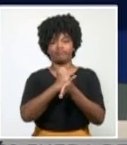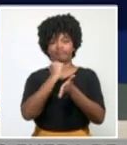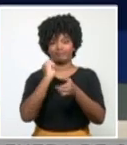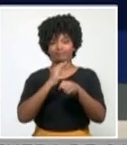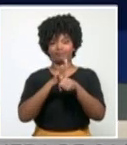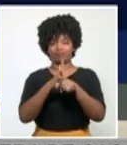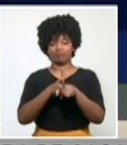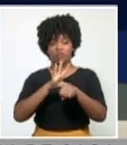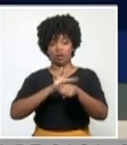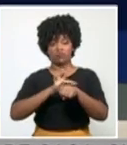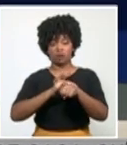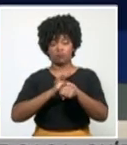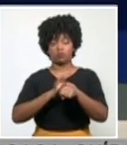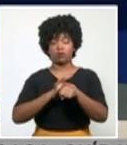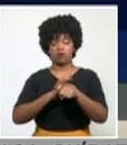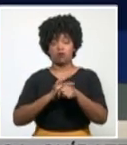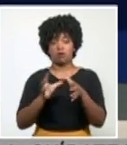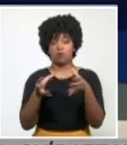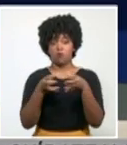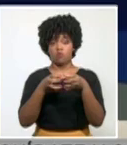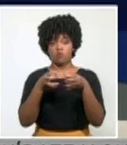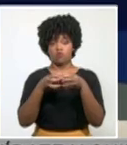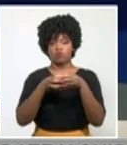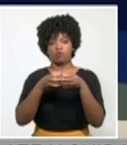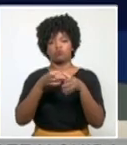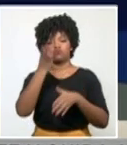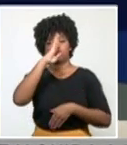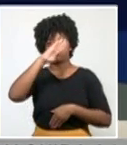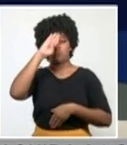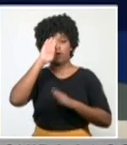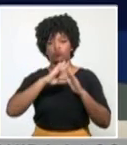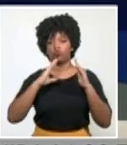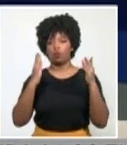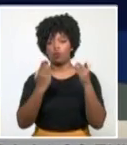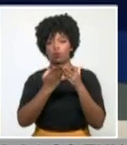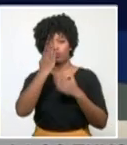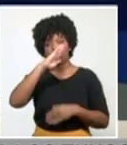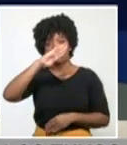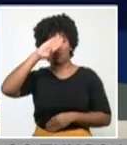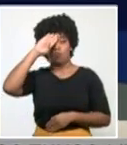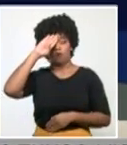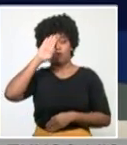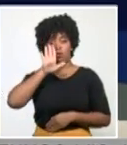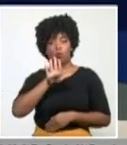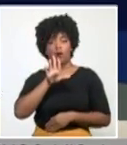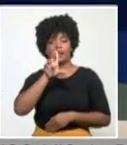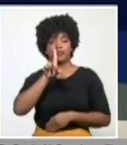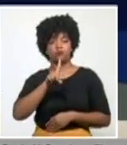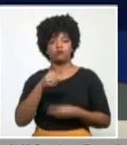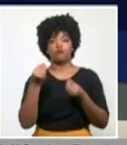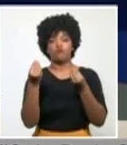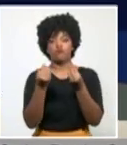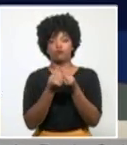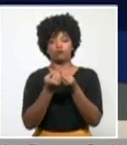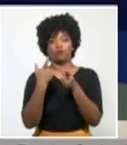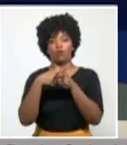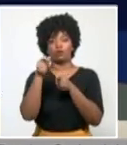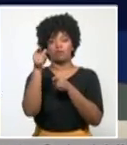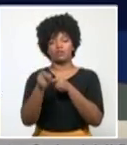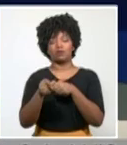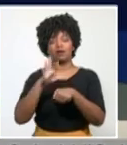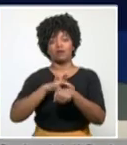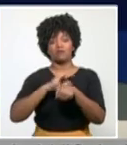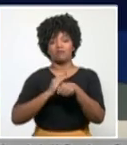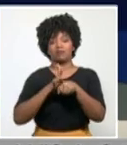were contacts of confirmed cases, and in 8 cases the source of the infection could not be established.